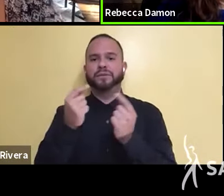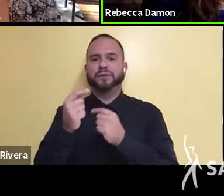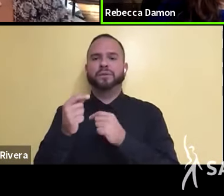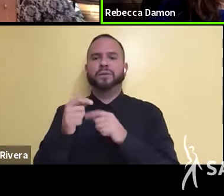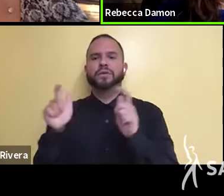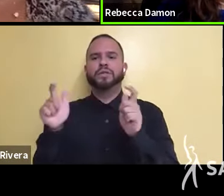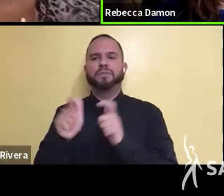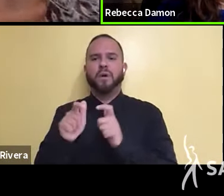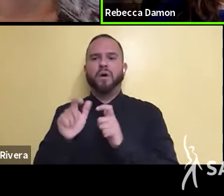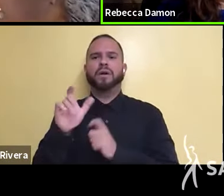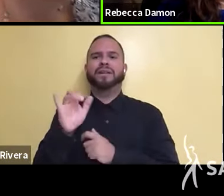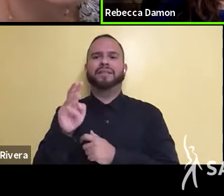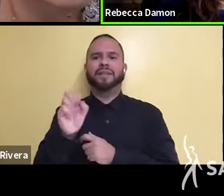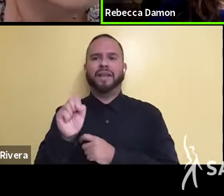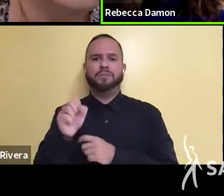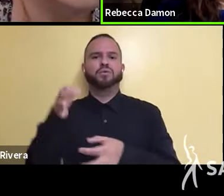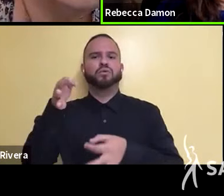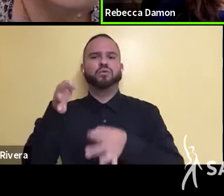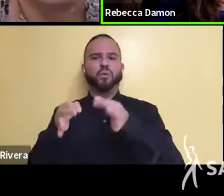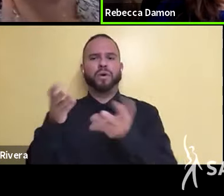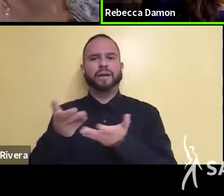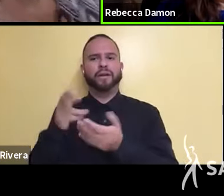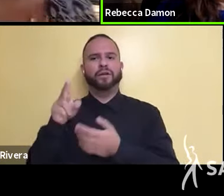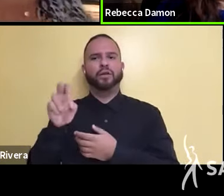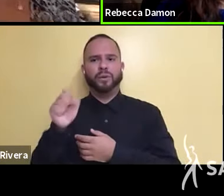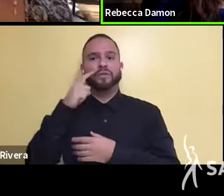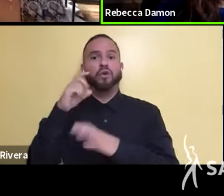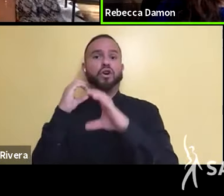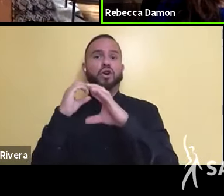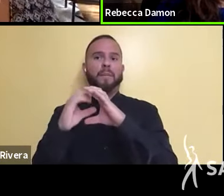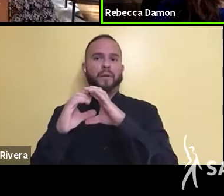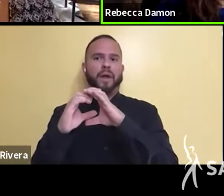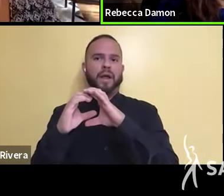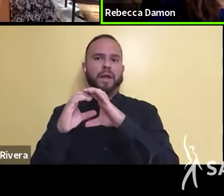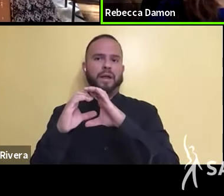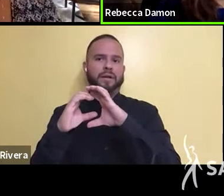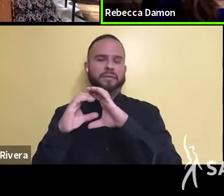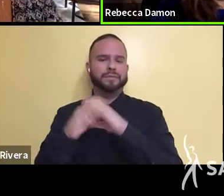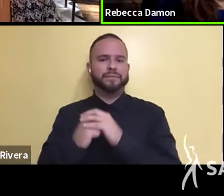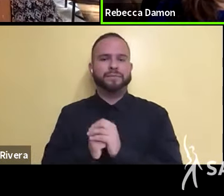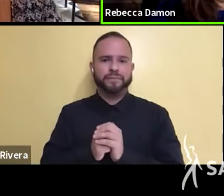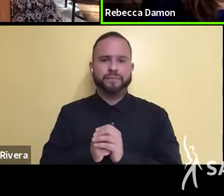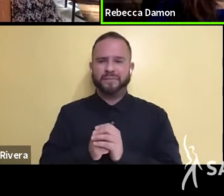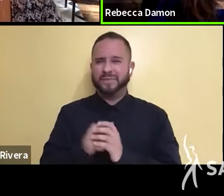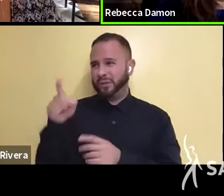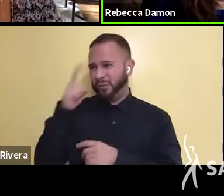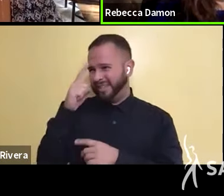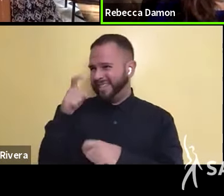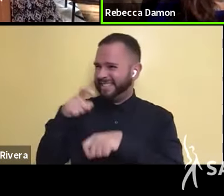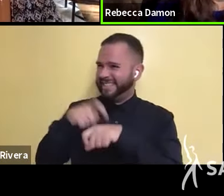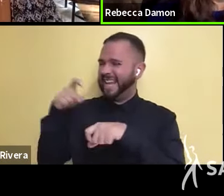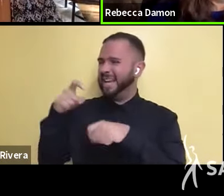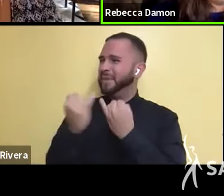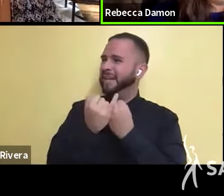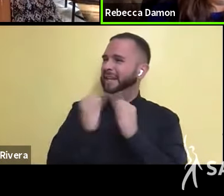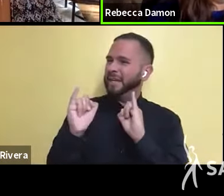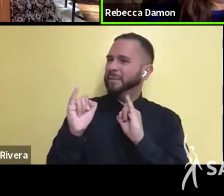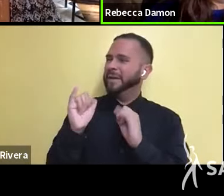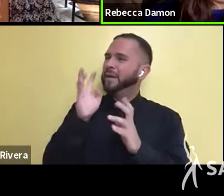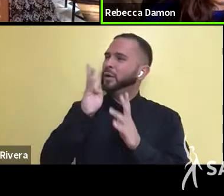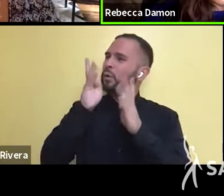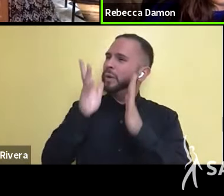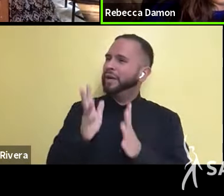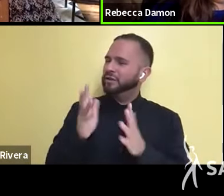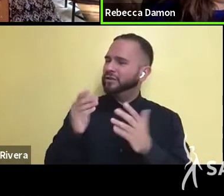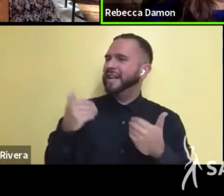court in the U.S. that would for copyright infringement. Do you think it's time that independent creators have an alternative way to